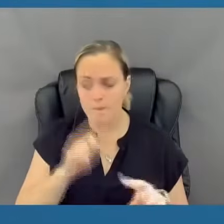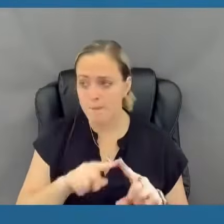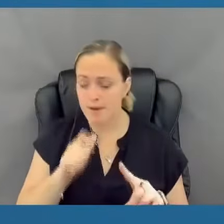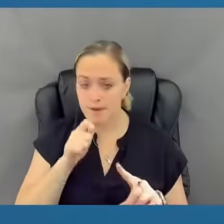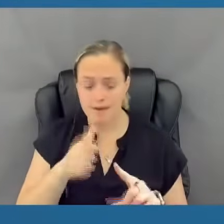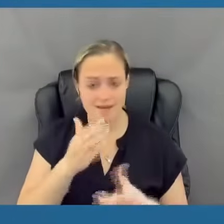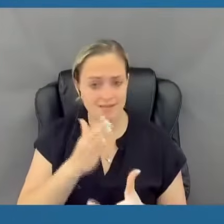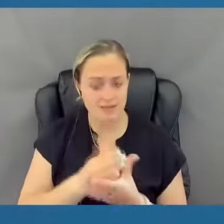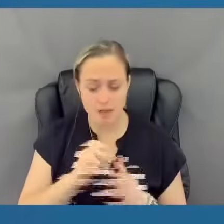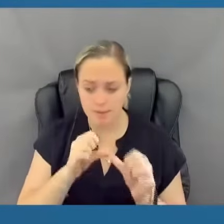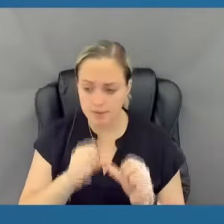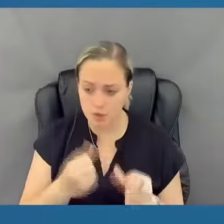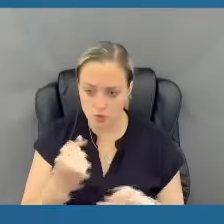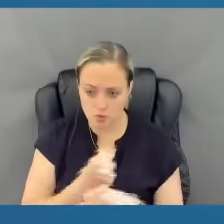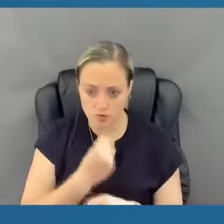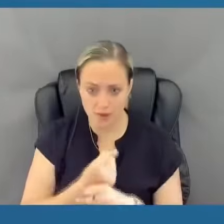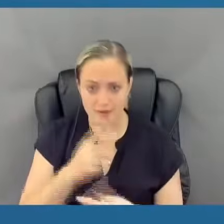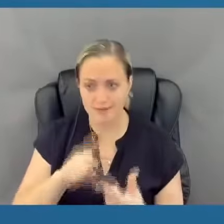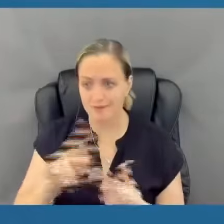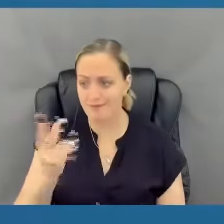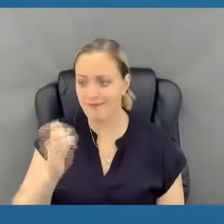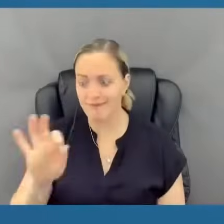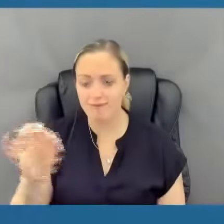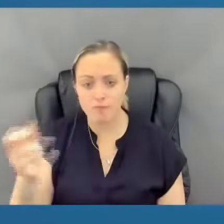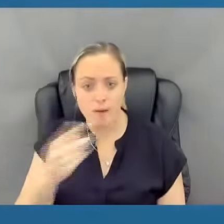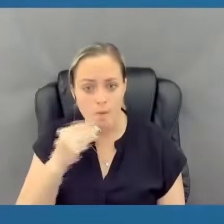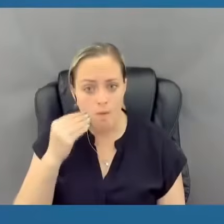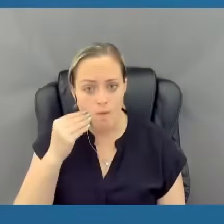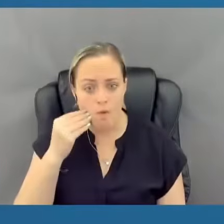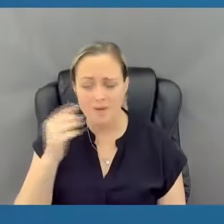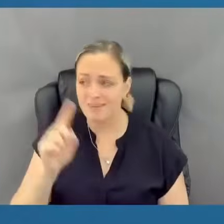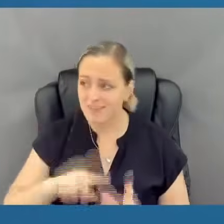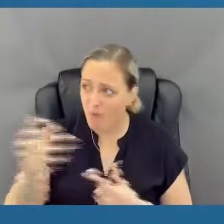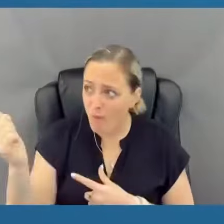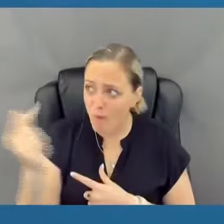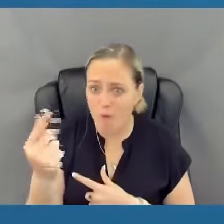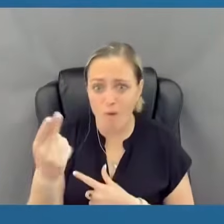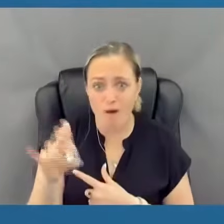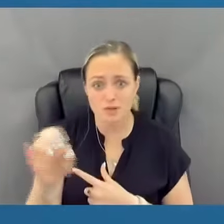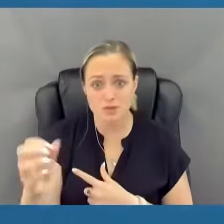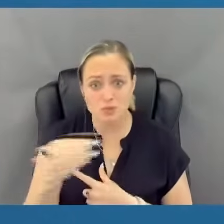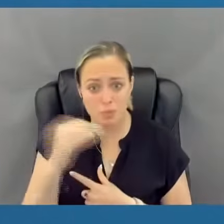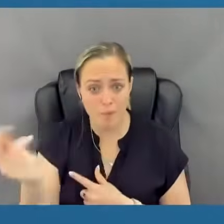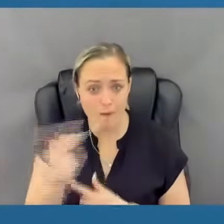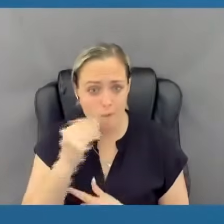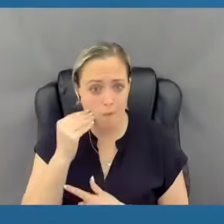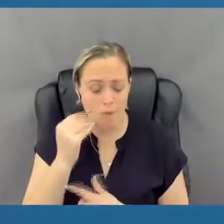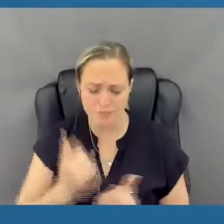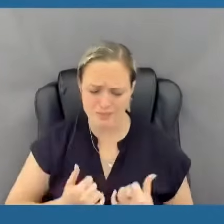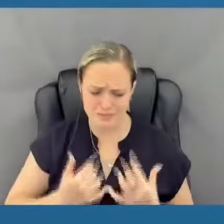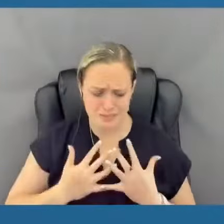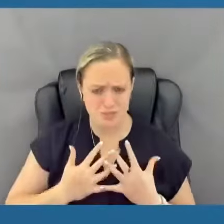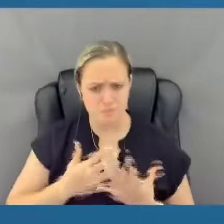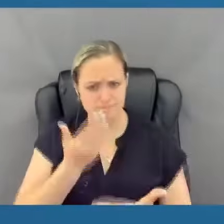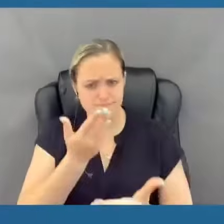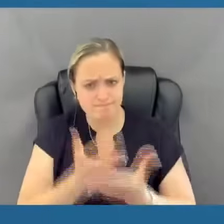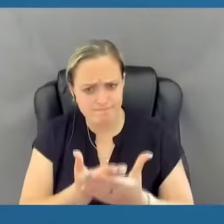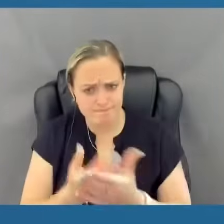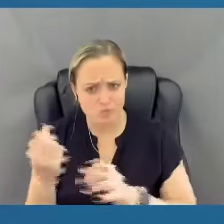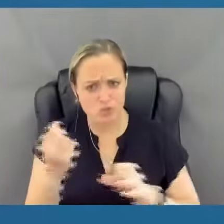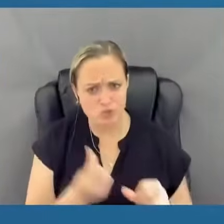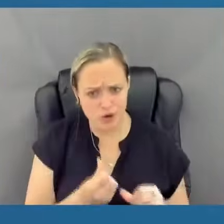and fighting until Keith came home and until everyone comes home. They are an inspiration. They are a testament to the strength and